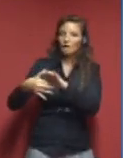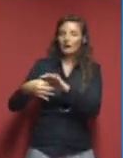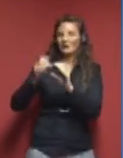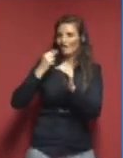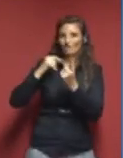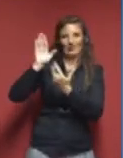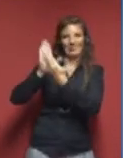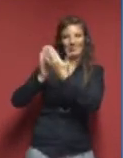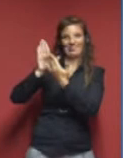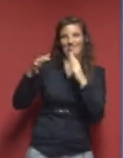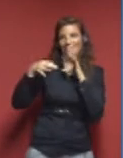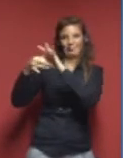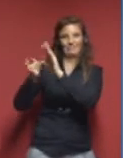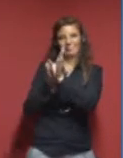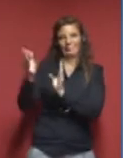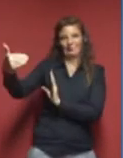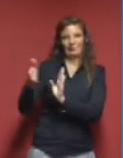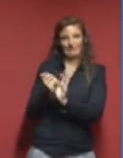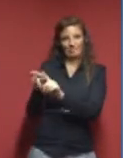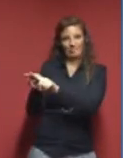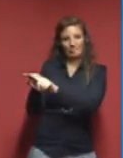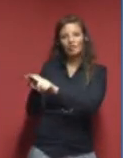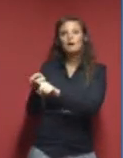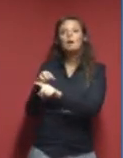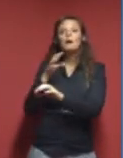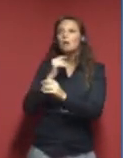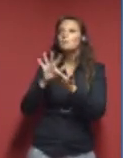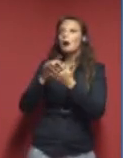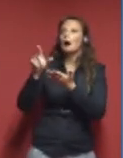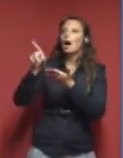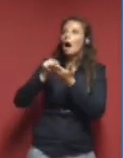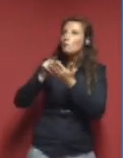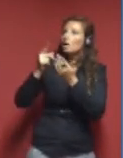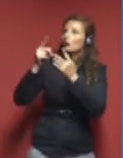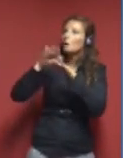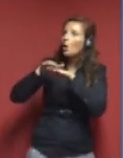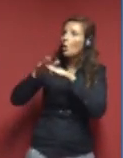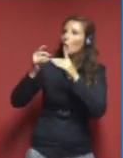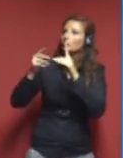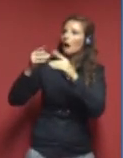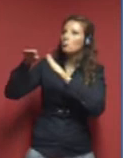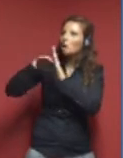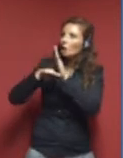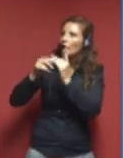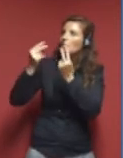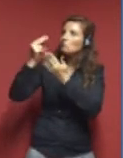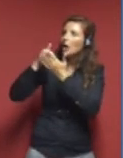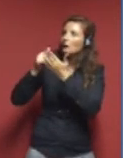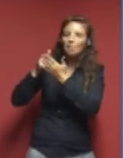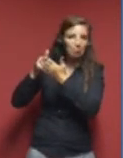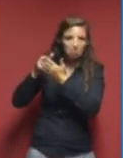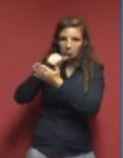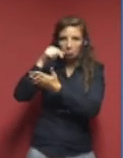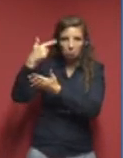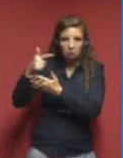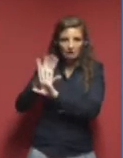no application you have to install in your laptop or drivers or anything like that. So it really works well